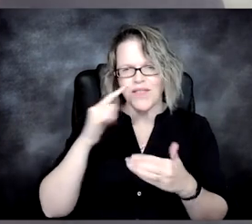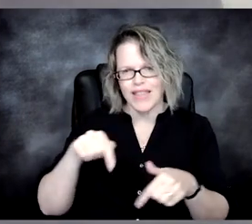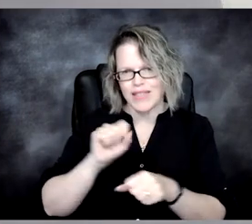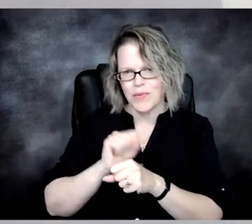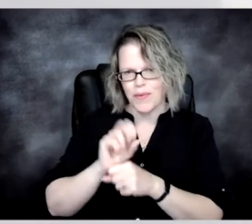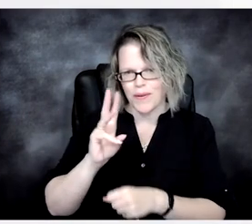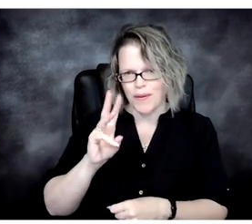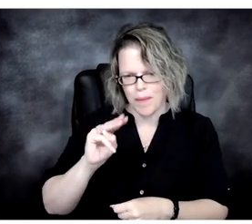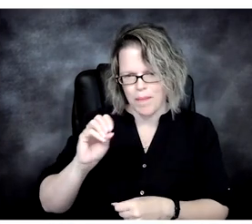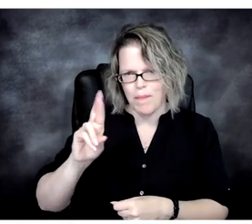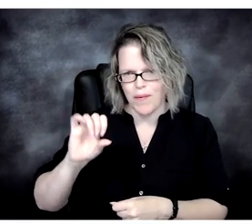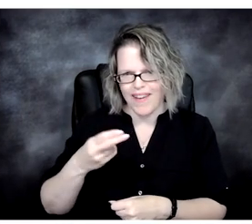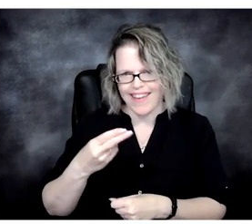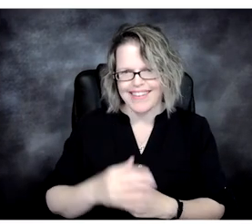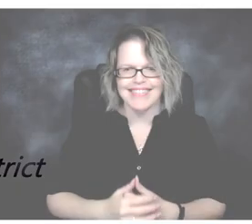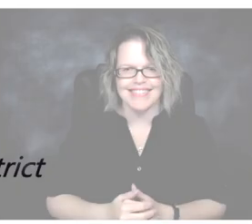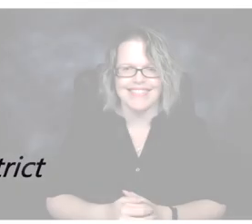Mariah.